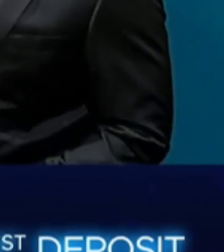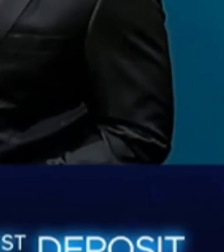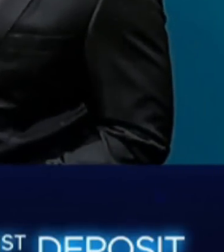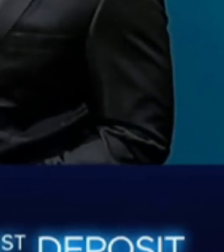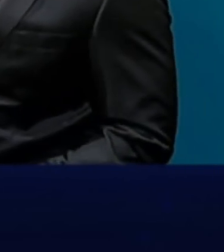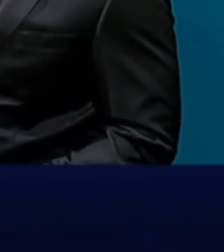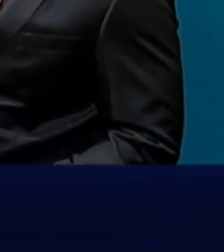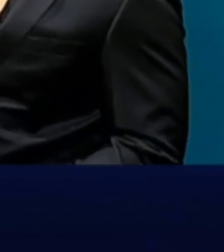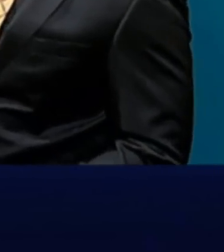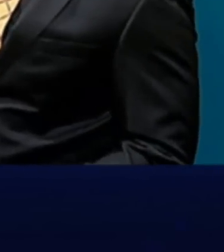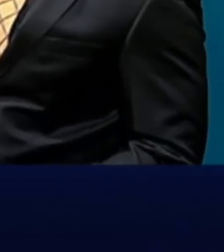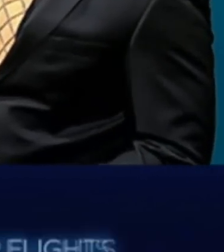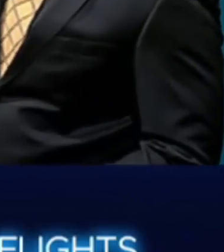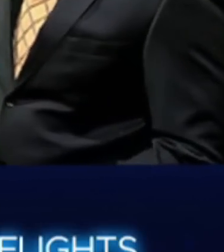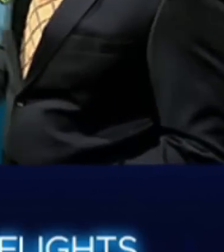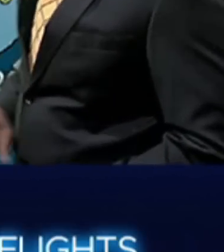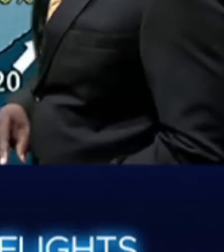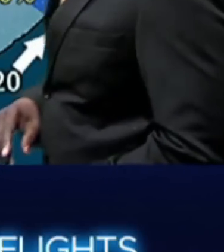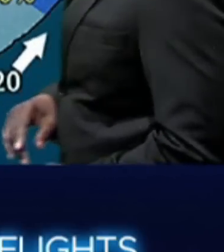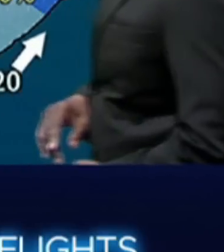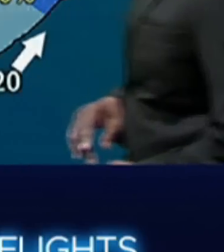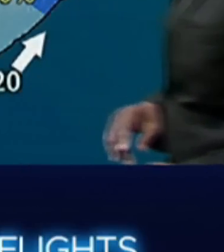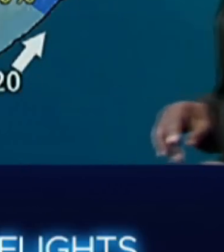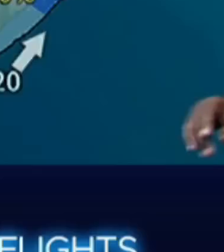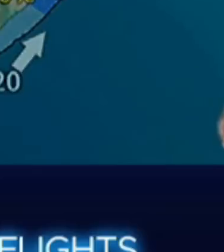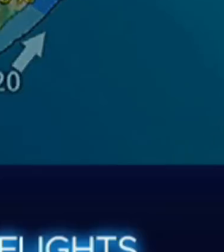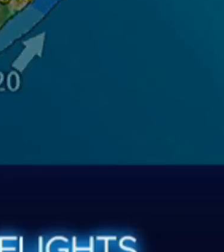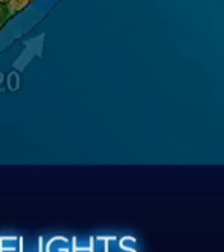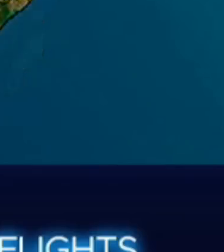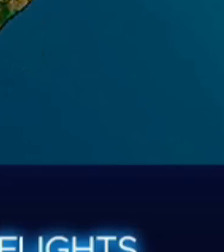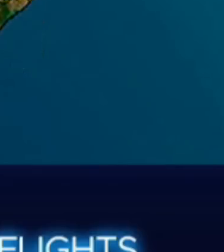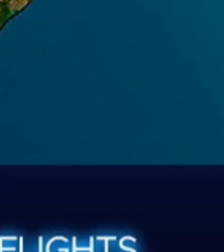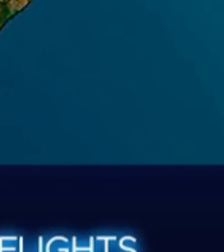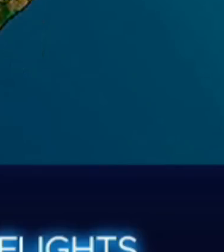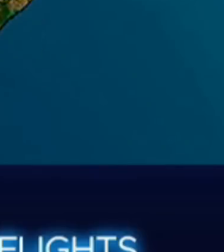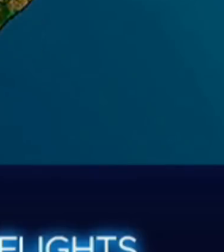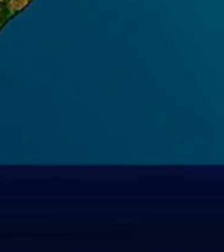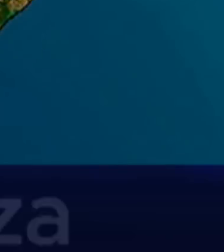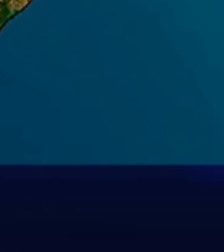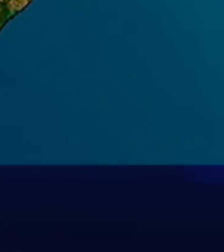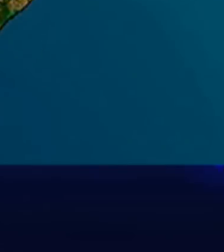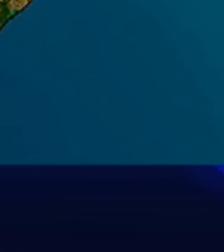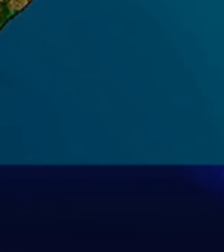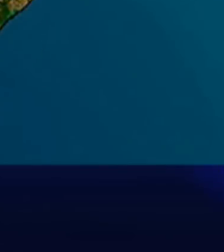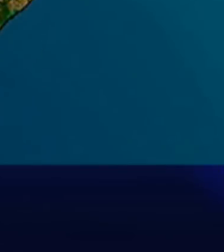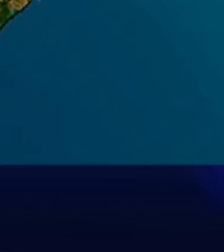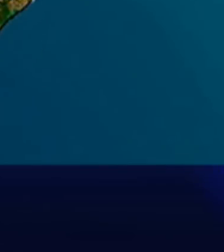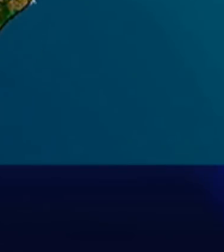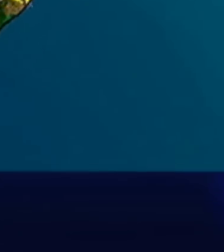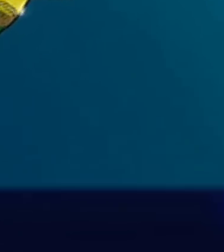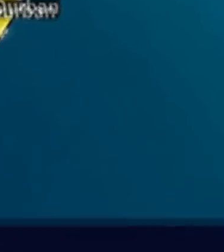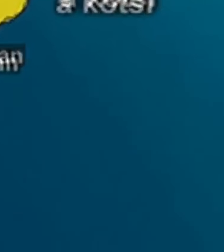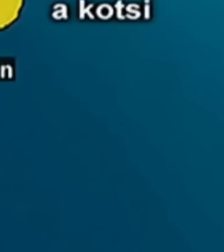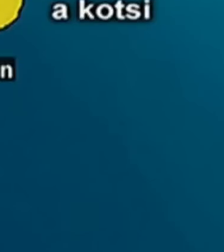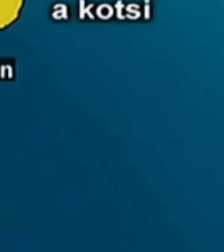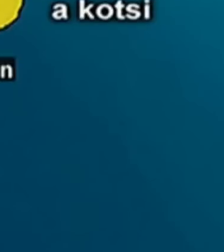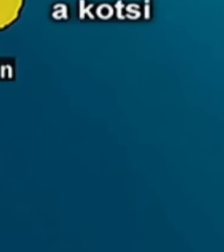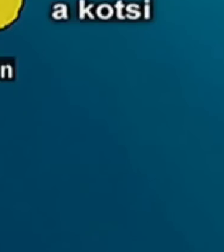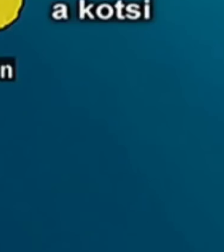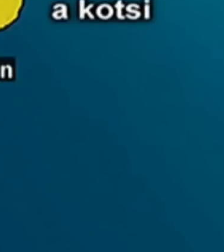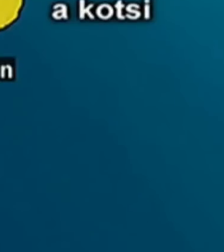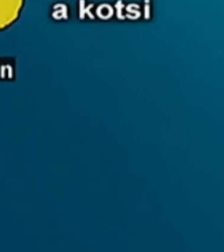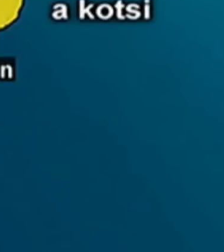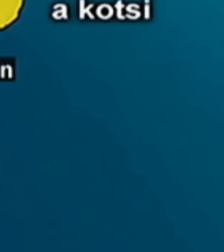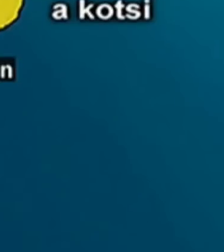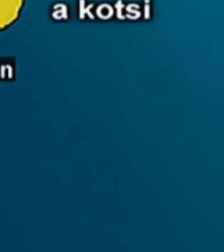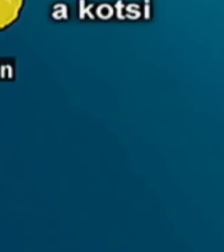theosa tla fihla ka Kapa Bophirima le hona ka Kapa Borwa ha pula tsebeletseng ba bura blipi ba tse tlhokomediso wa hore ka Bloemfontein ke setse sa lo Mafikeng hona Pretoria Molodi ho tla